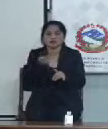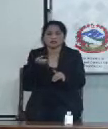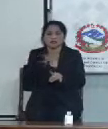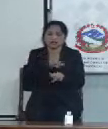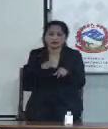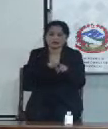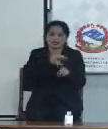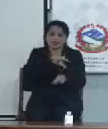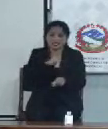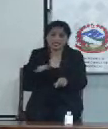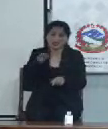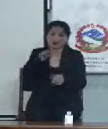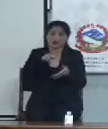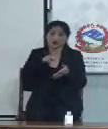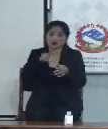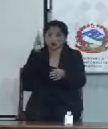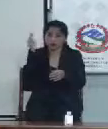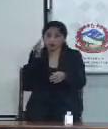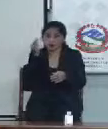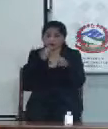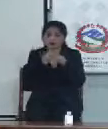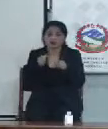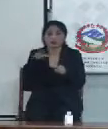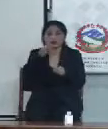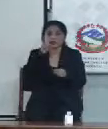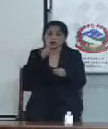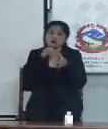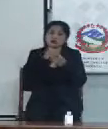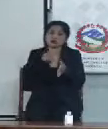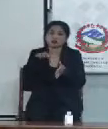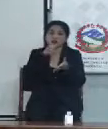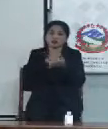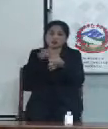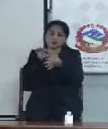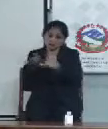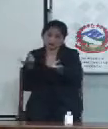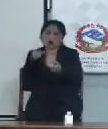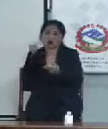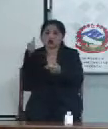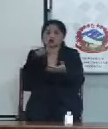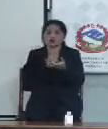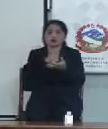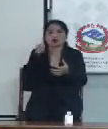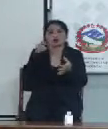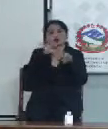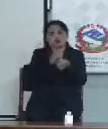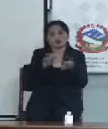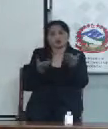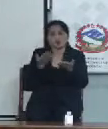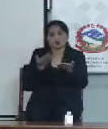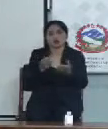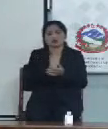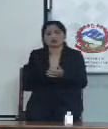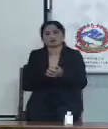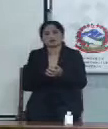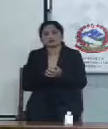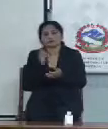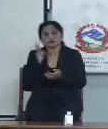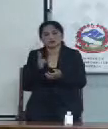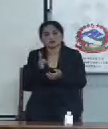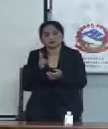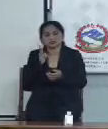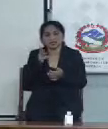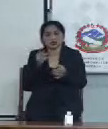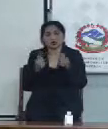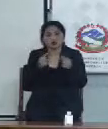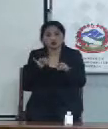that one method is appropriate for one and next for next. So I think I will say this much. Thank you so